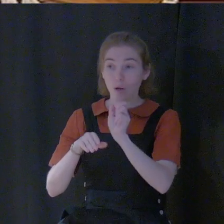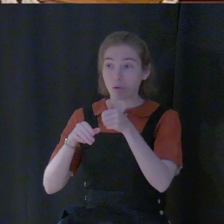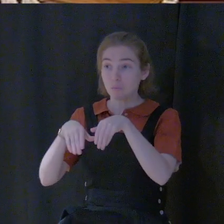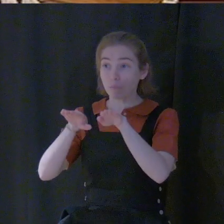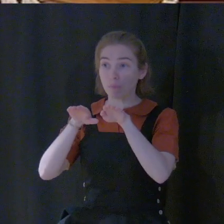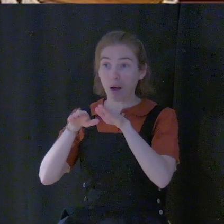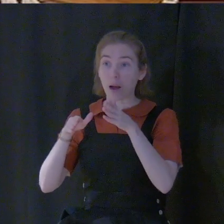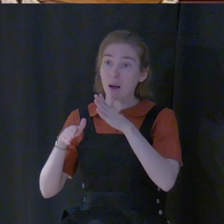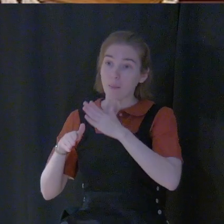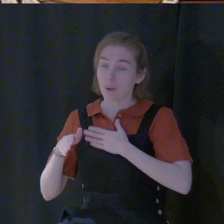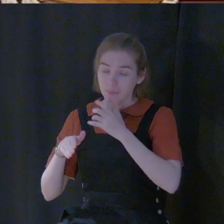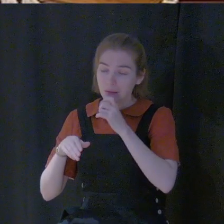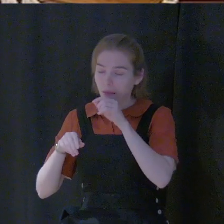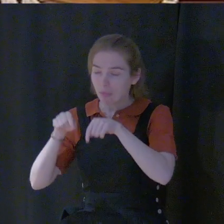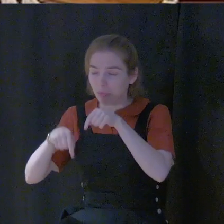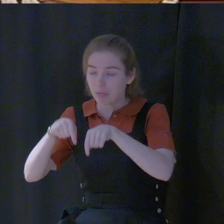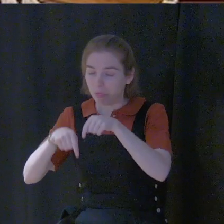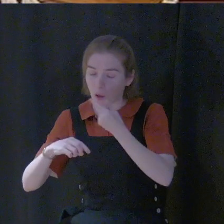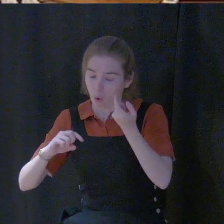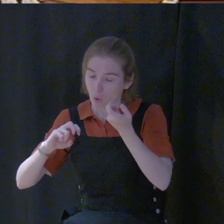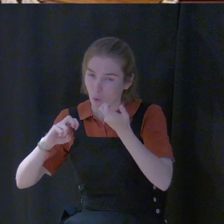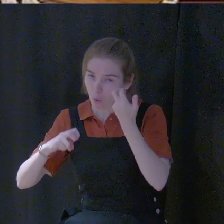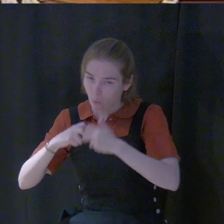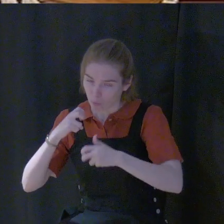promise I won't step on them too hard.